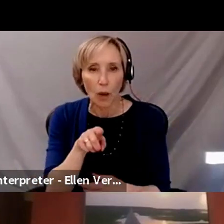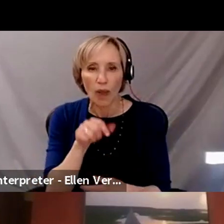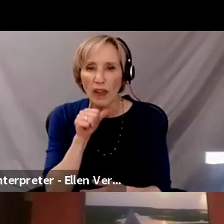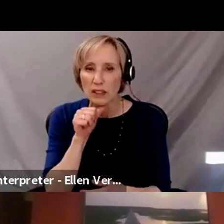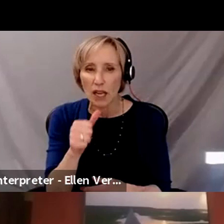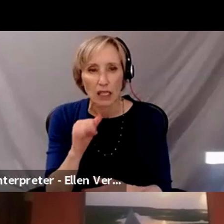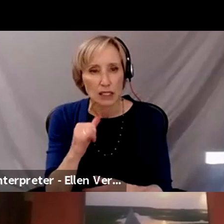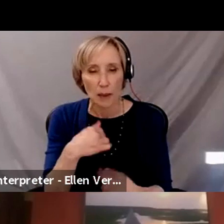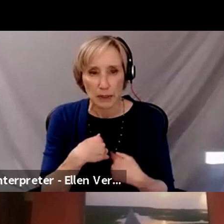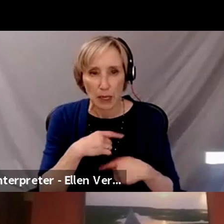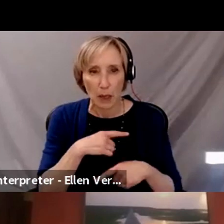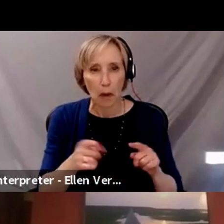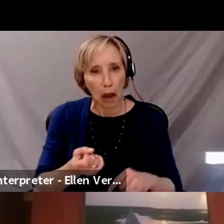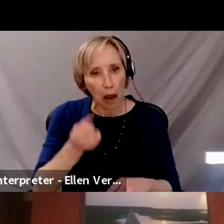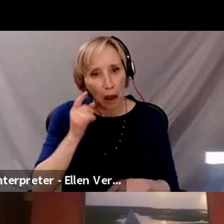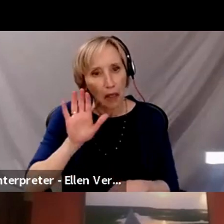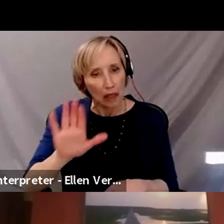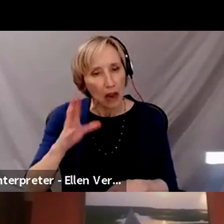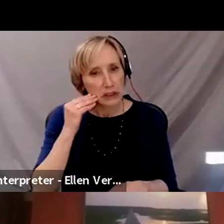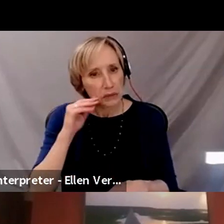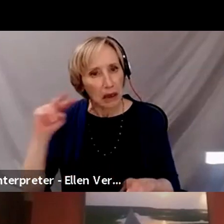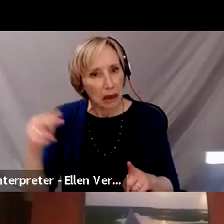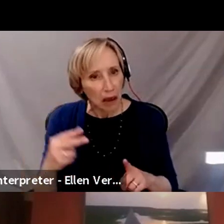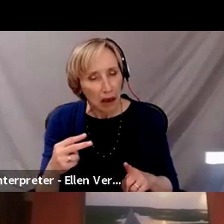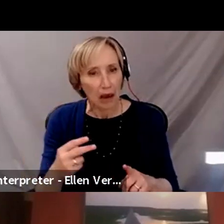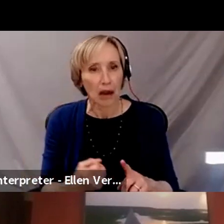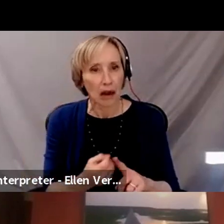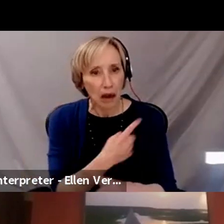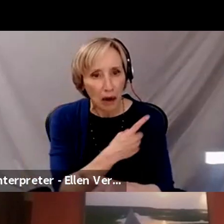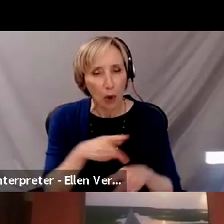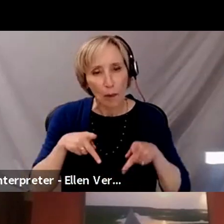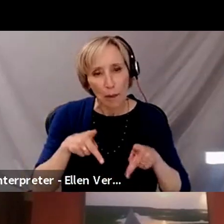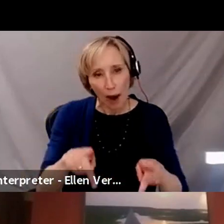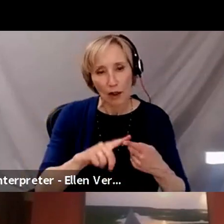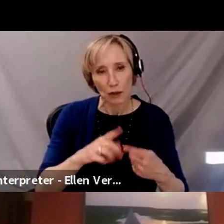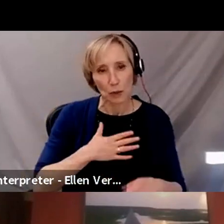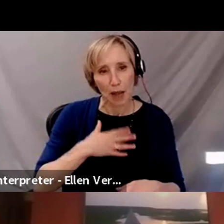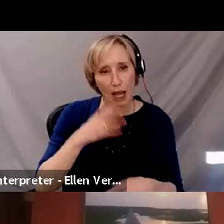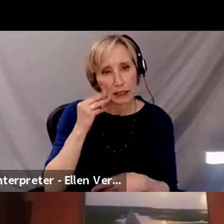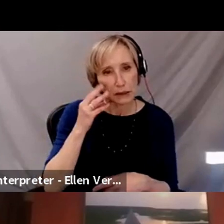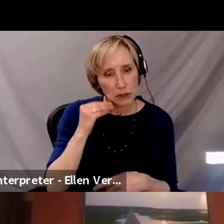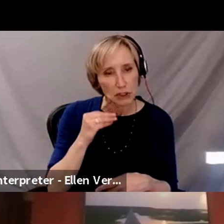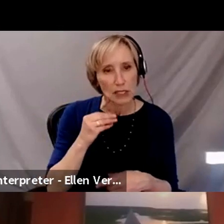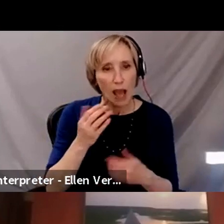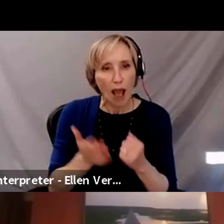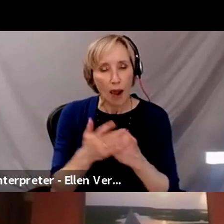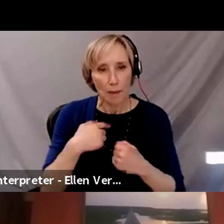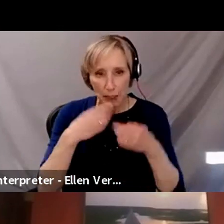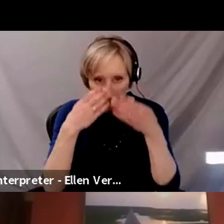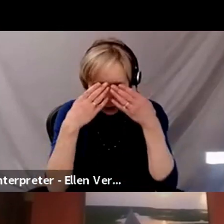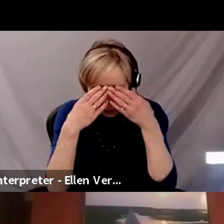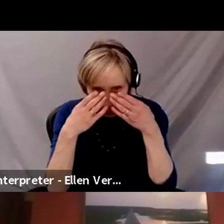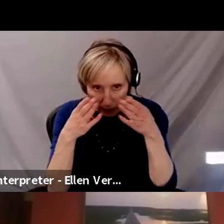to other people's experiences that may be tangential or parallel to my own. And I think that a lot